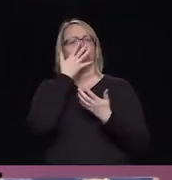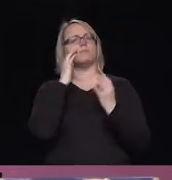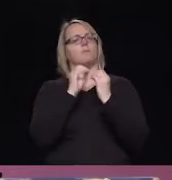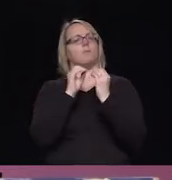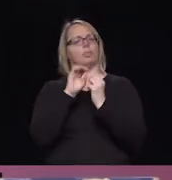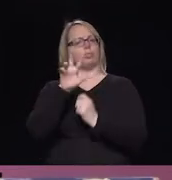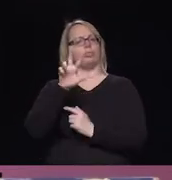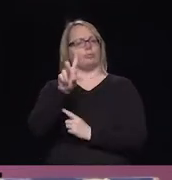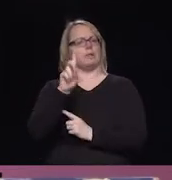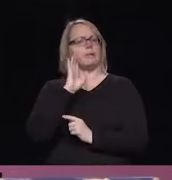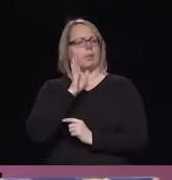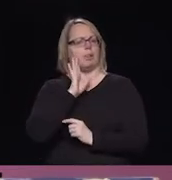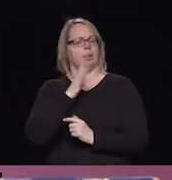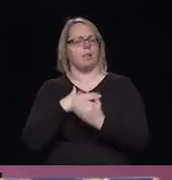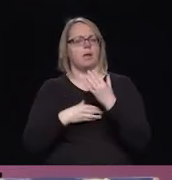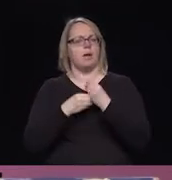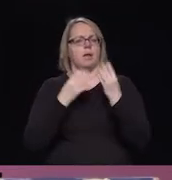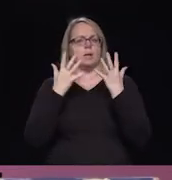-dimensional.